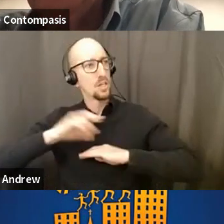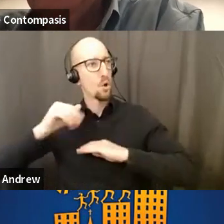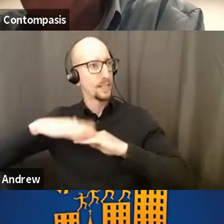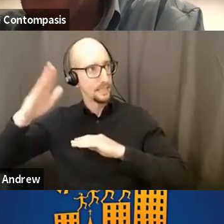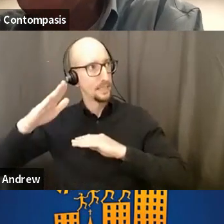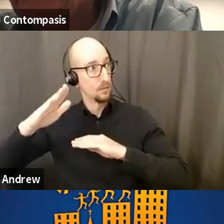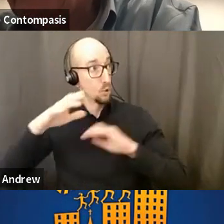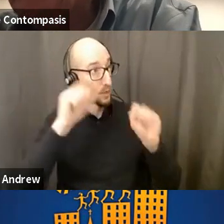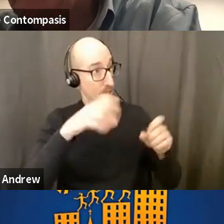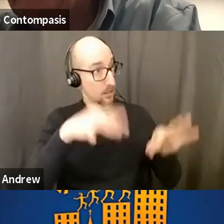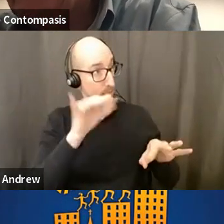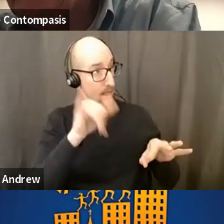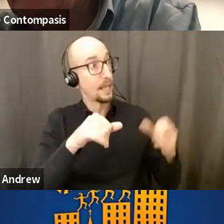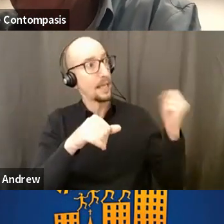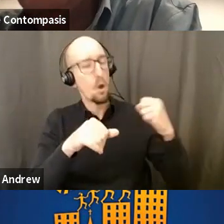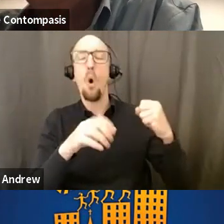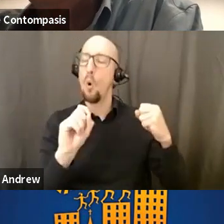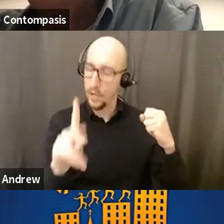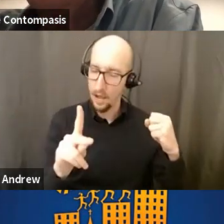GPA as we did